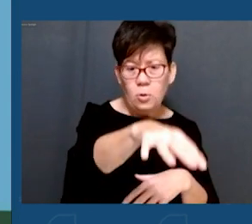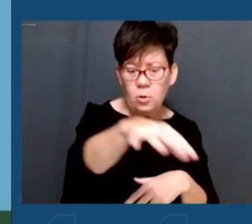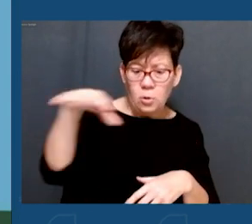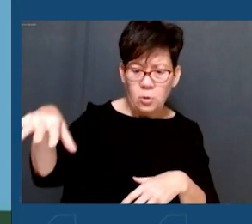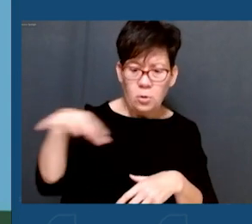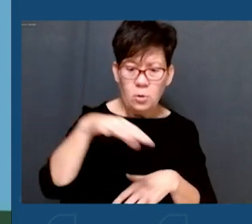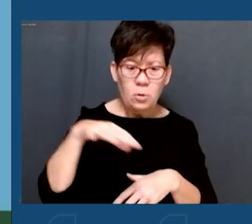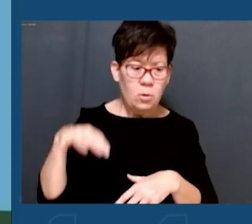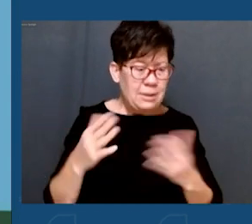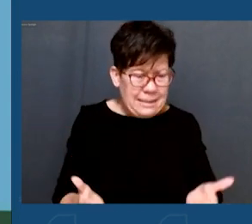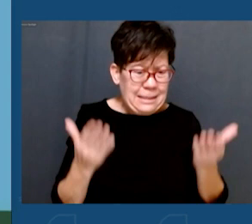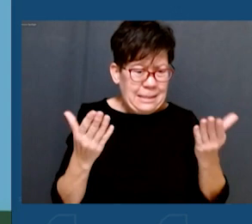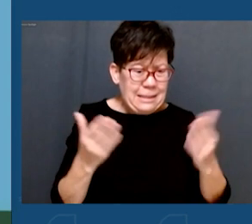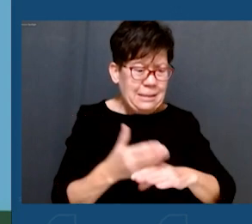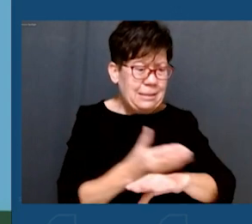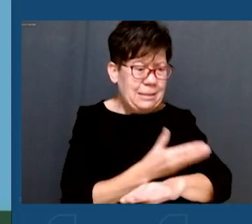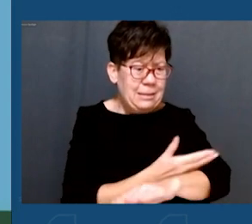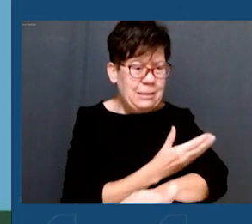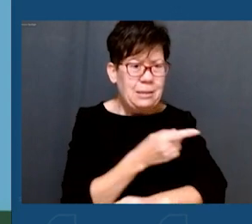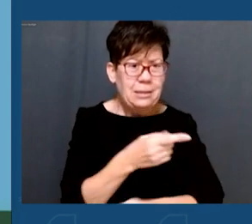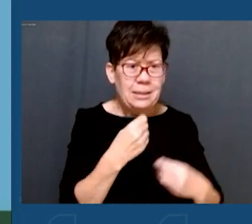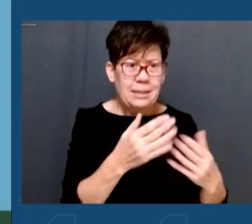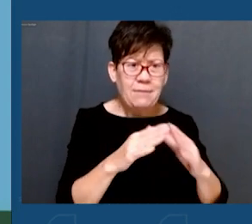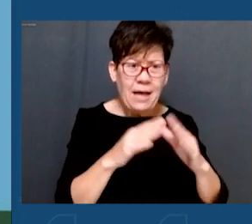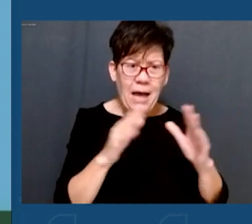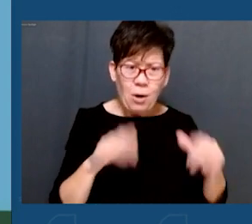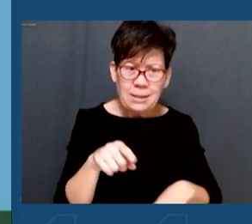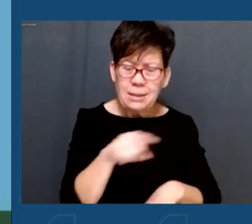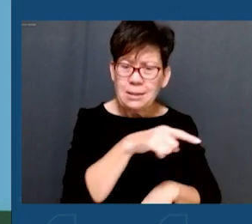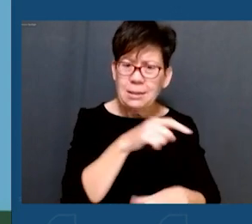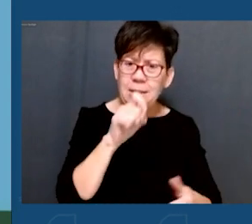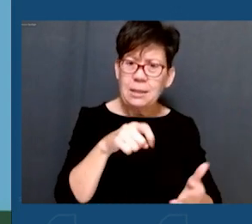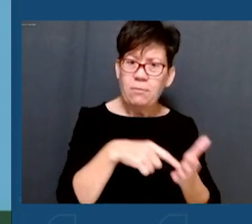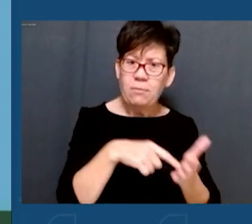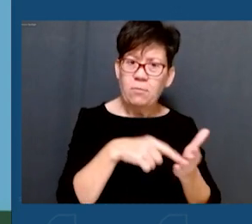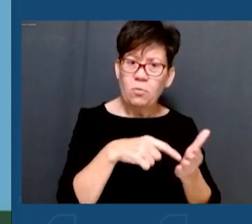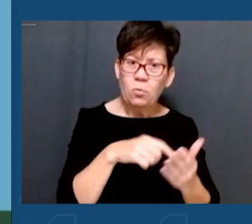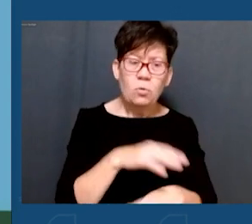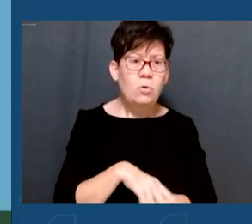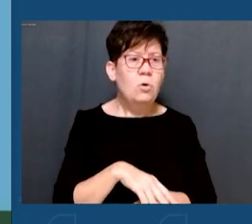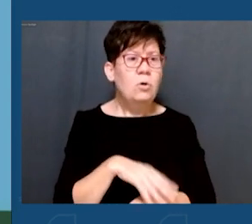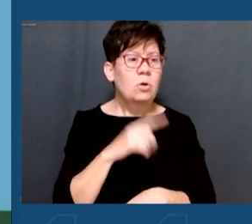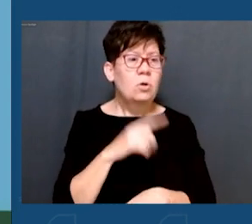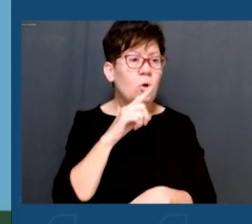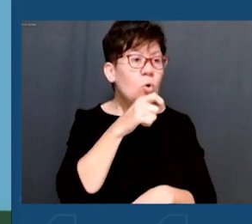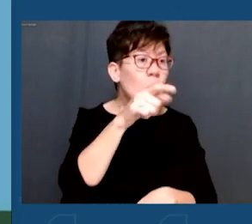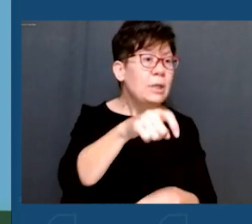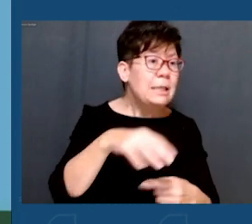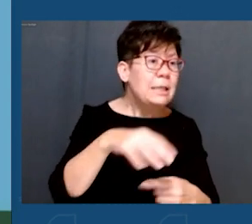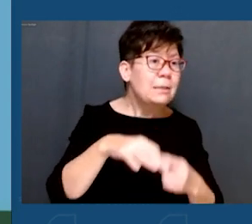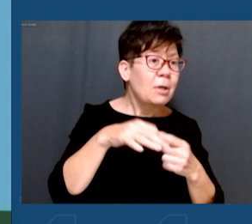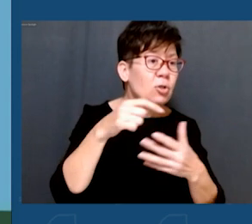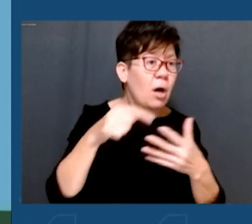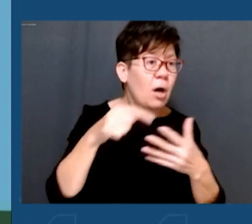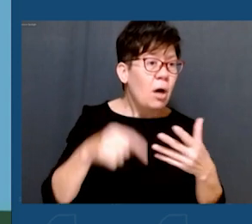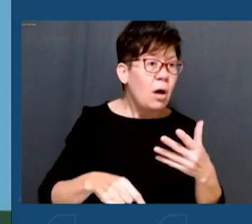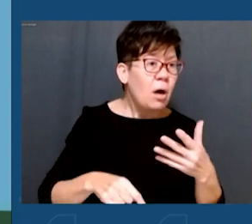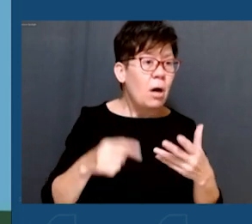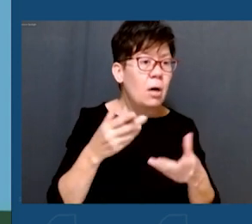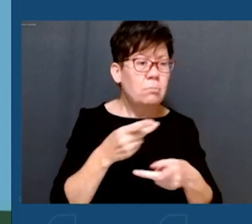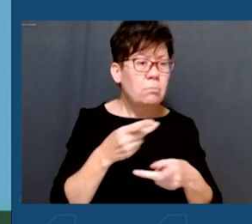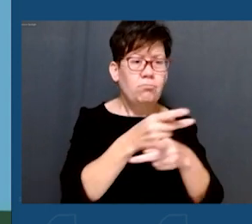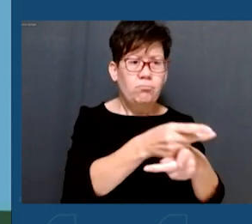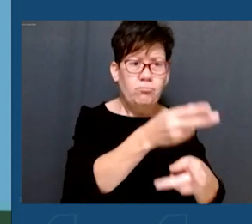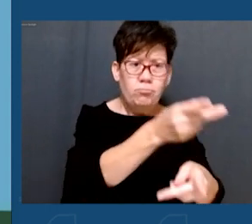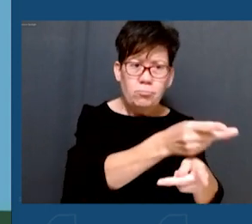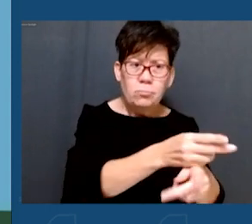decent housing, taking care of those who have specific needs, those with mental health challenges and substance abuse challenges,